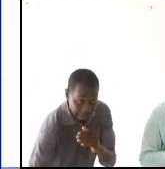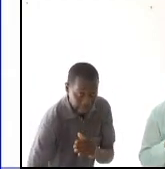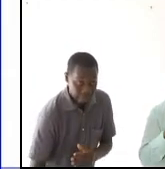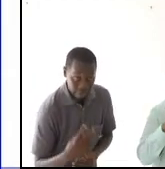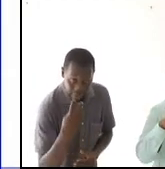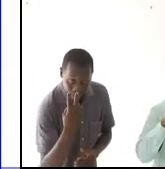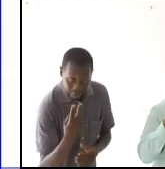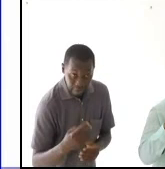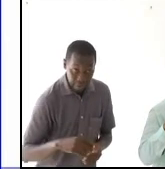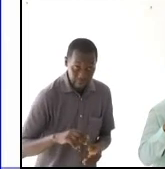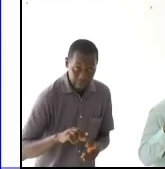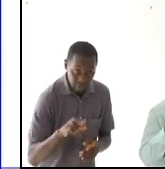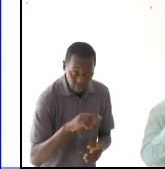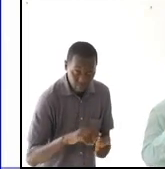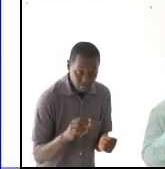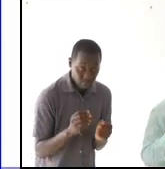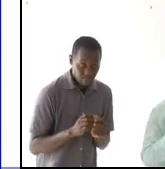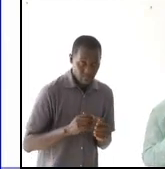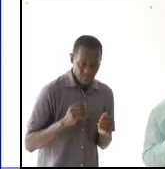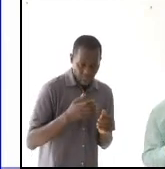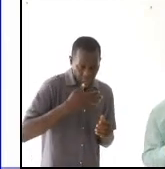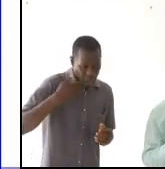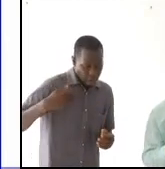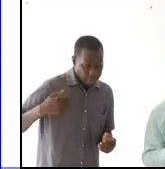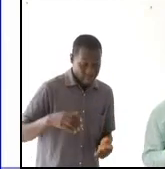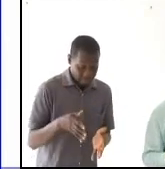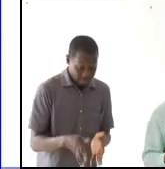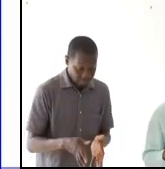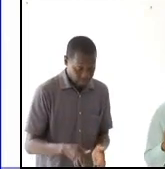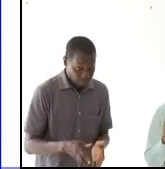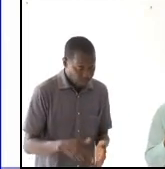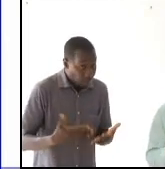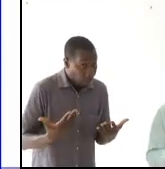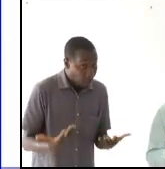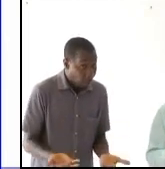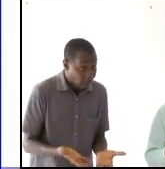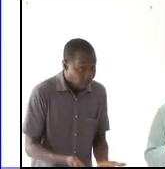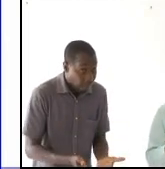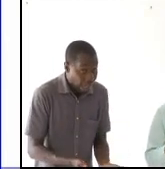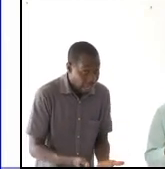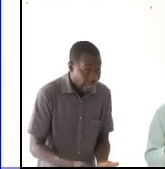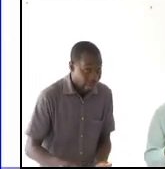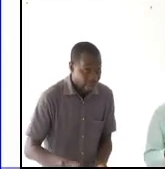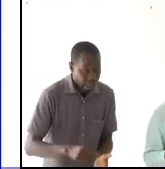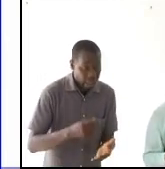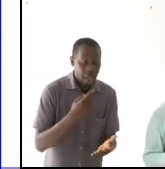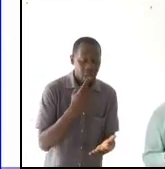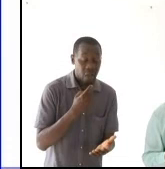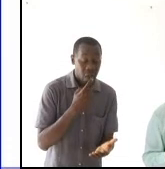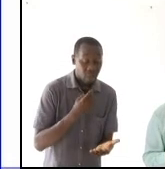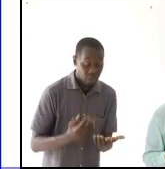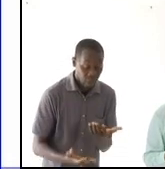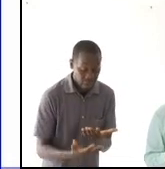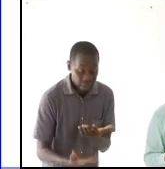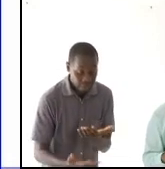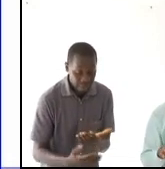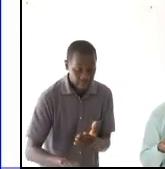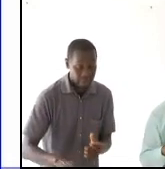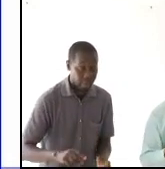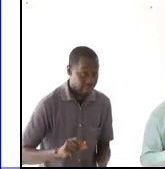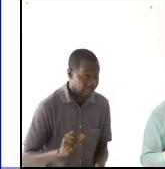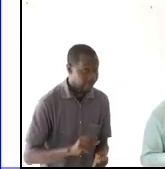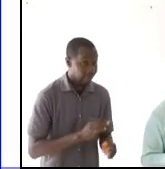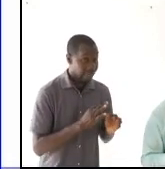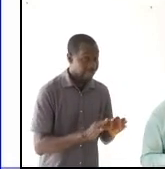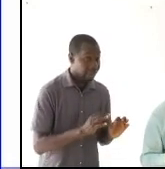is looking like some worm, and that is where the blood is filtered, just like we described in the kidney. The